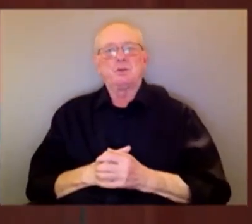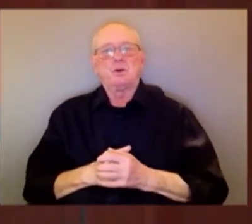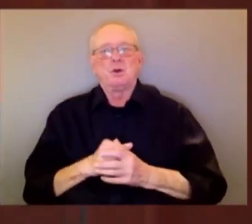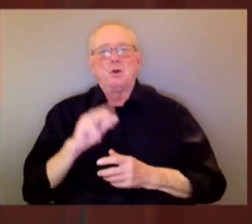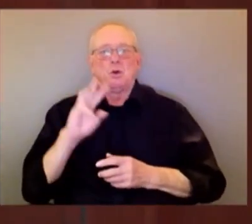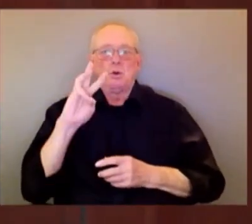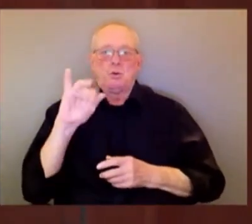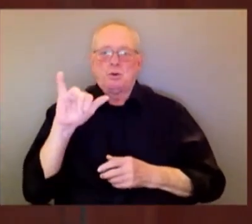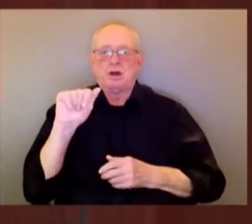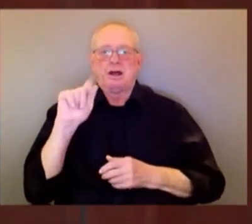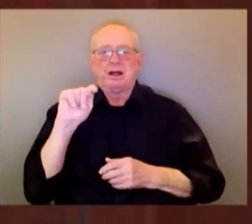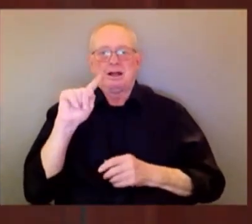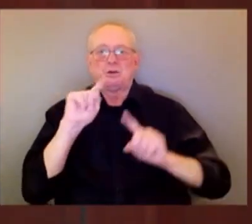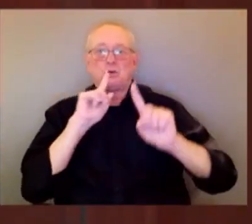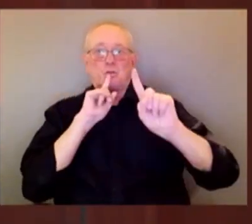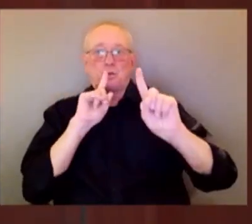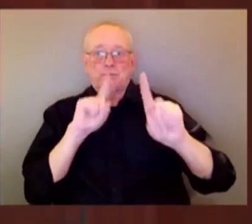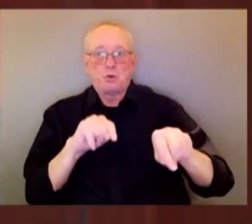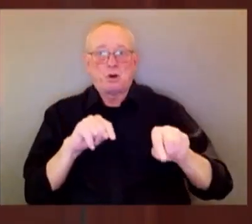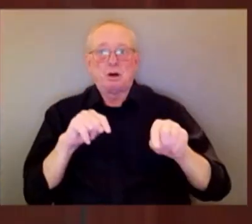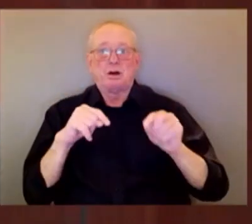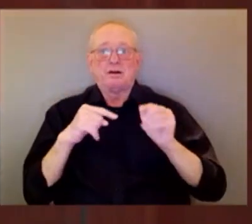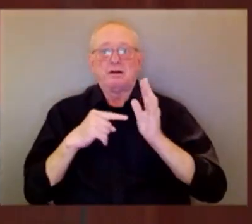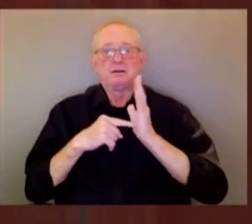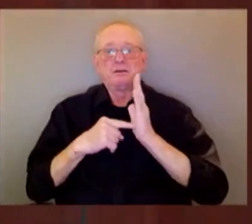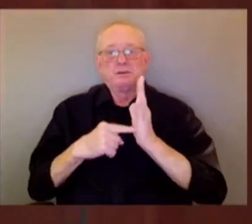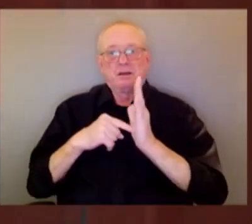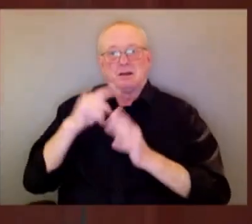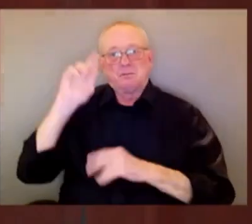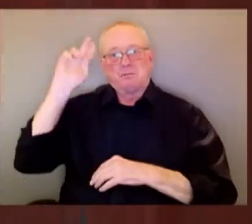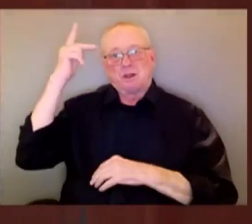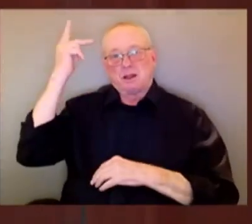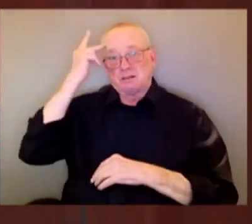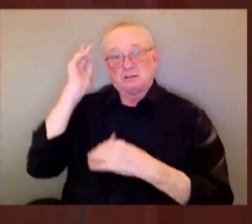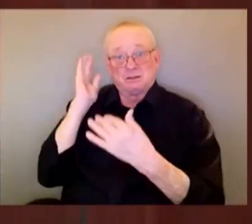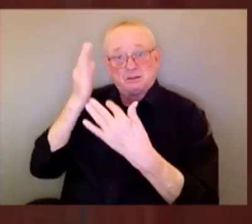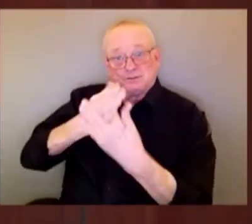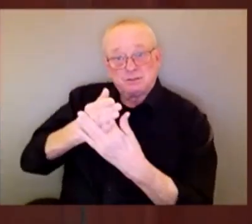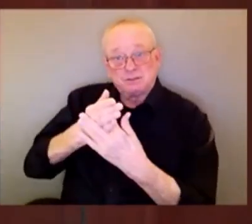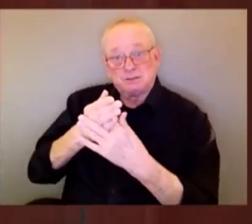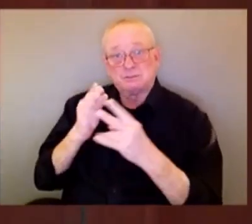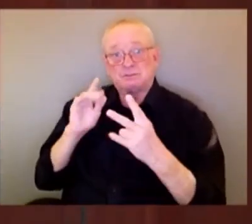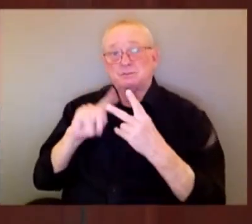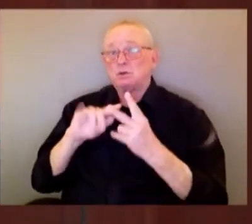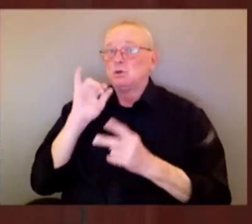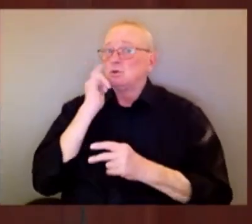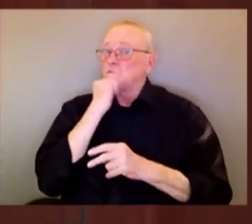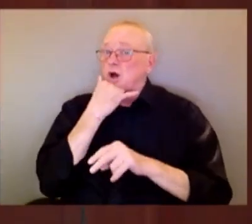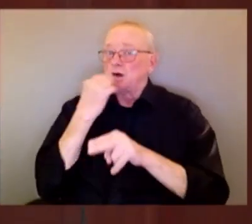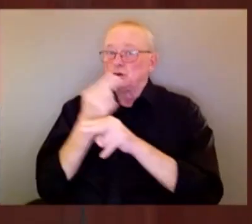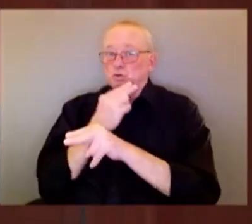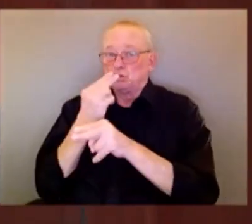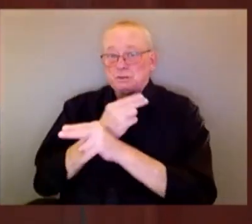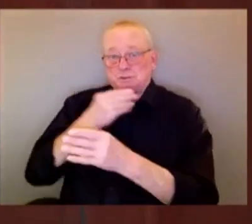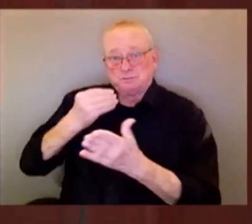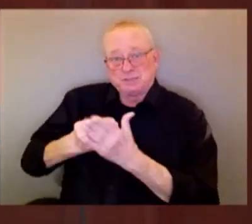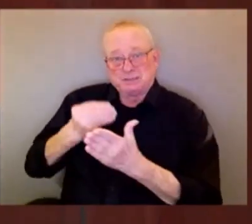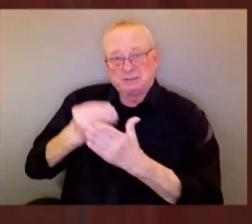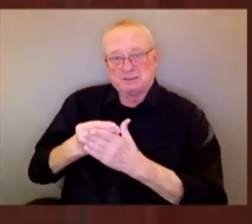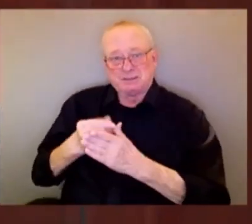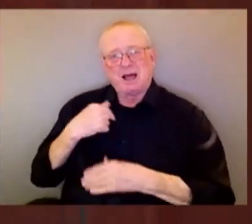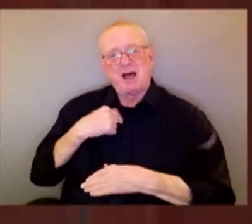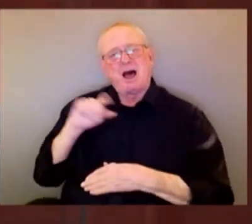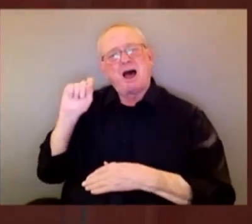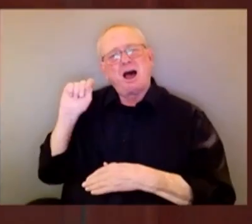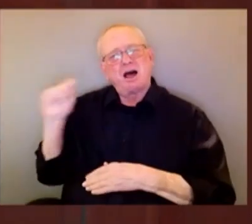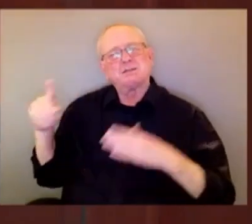political interference and misuse of funds. During question period on November 4th, I asked the Minister of Municipal Affairs about sole source contracts